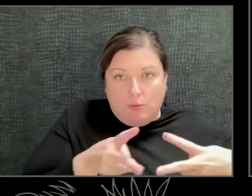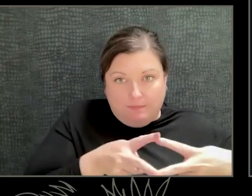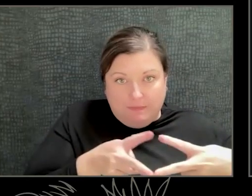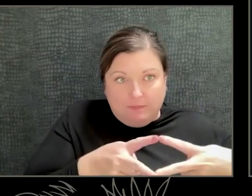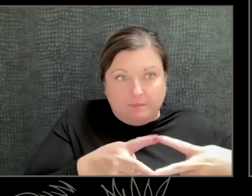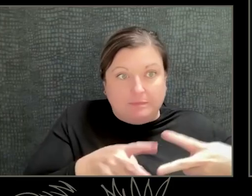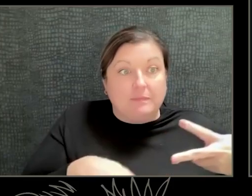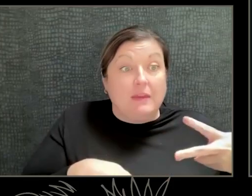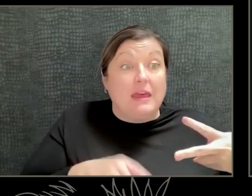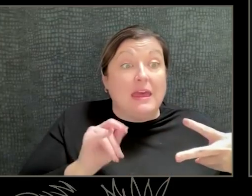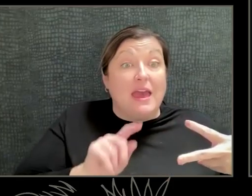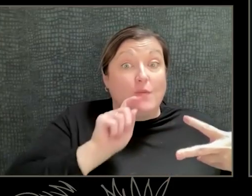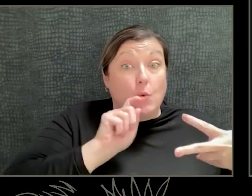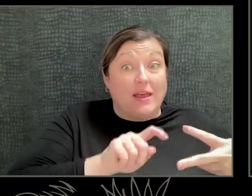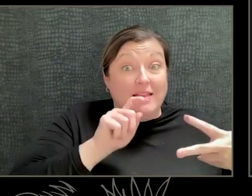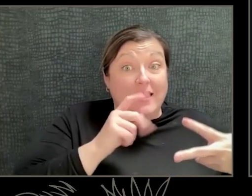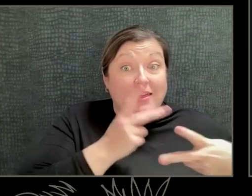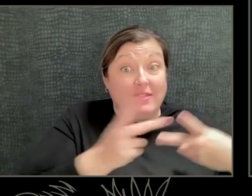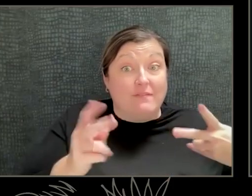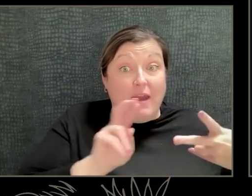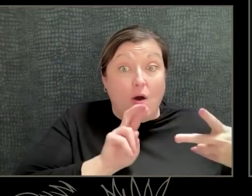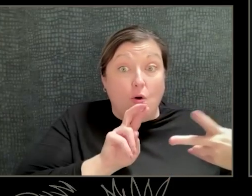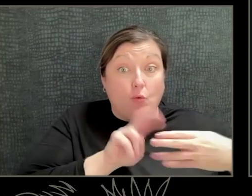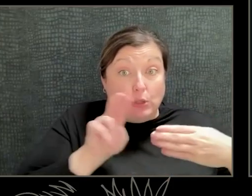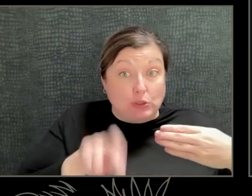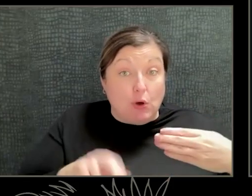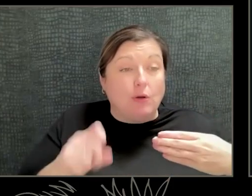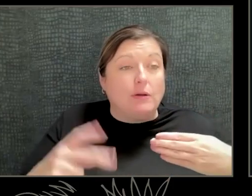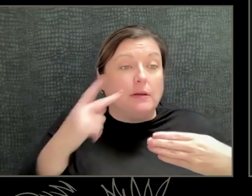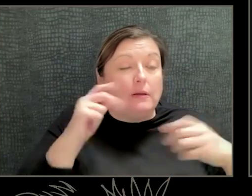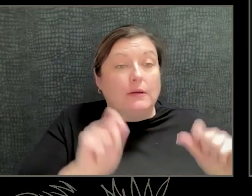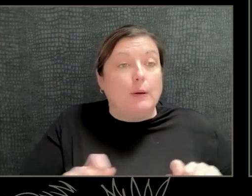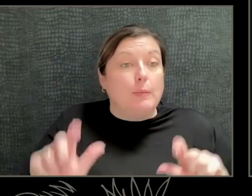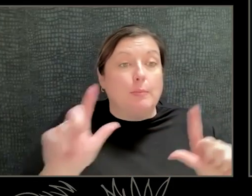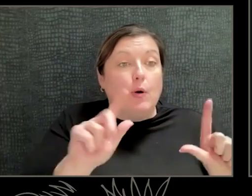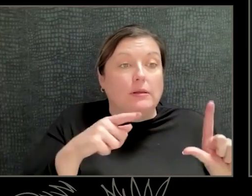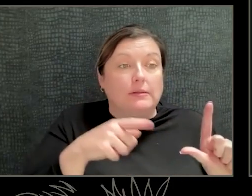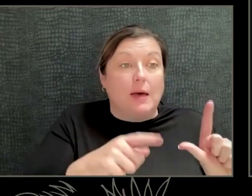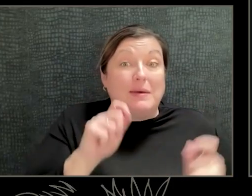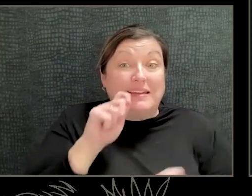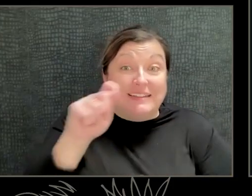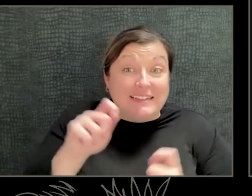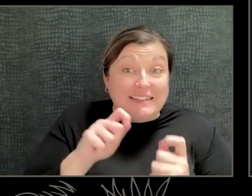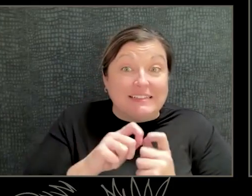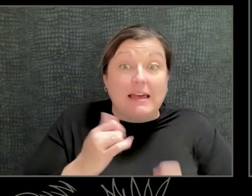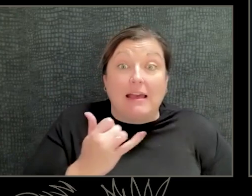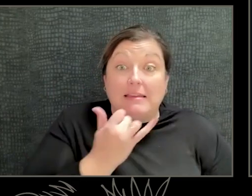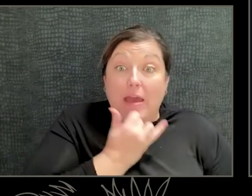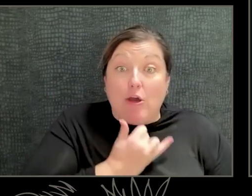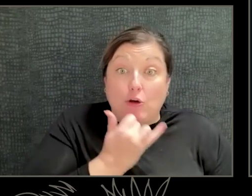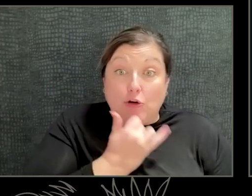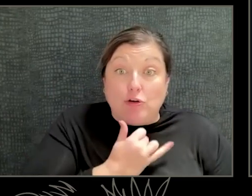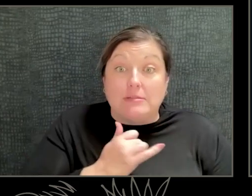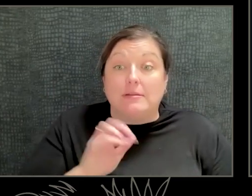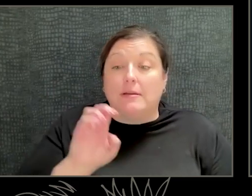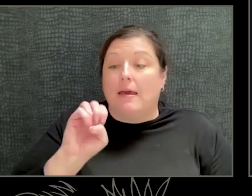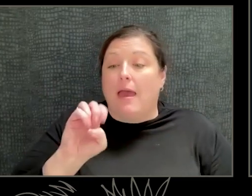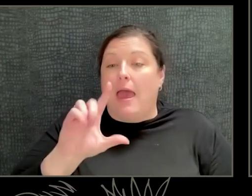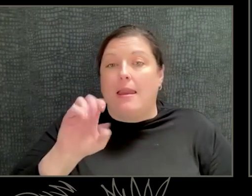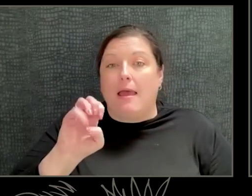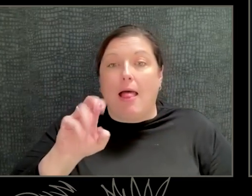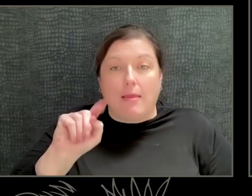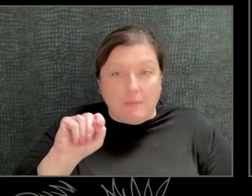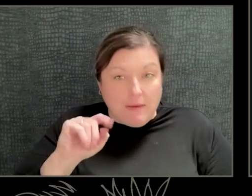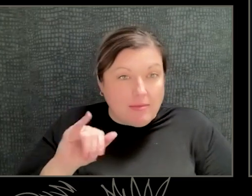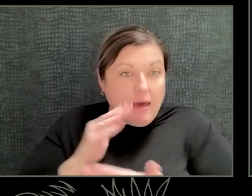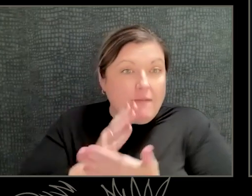click into one of those failing results, we can see that it pulls up the exact errors and the exact elements that are